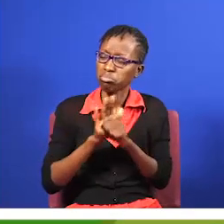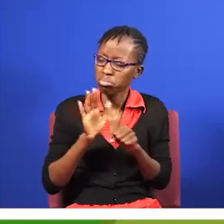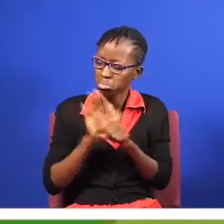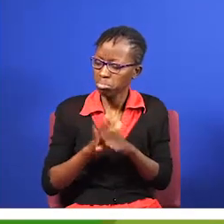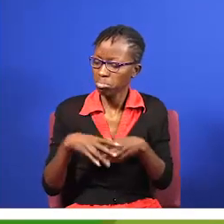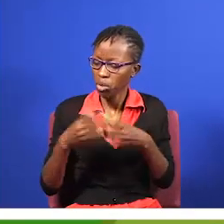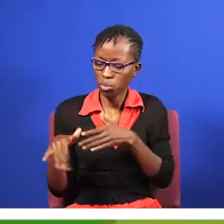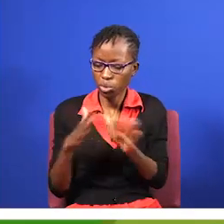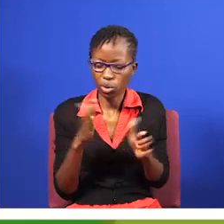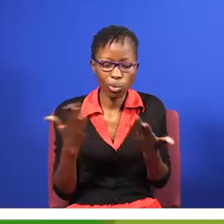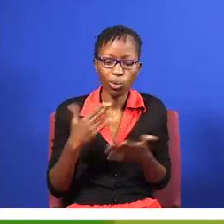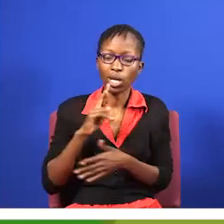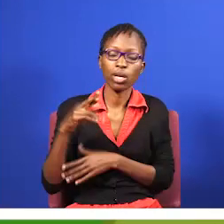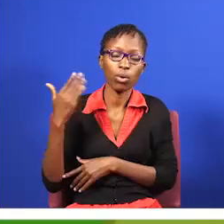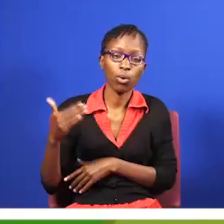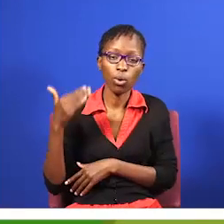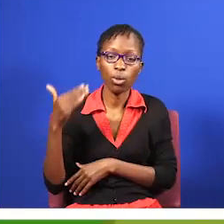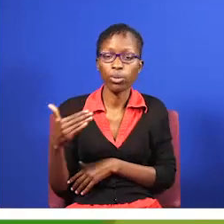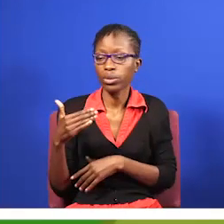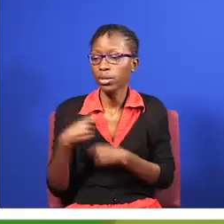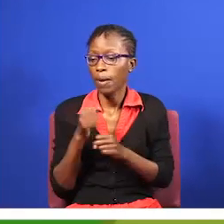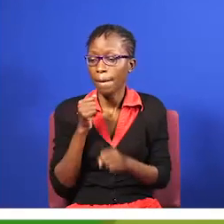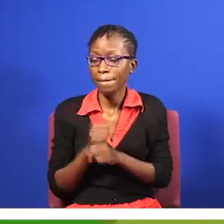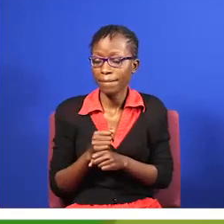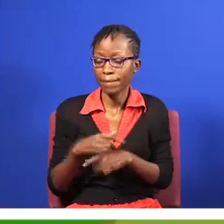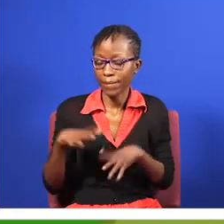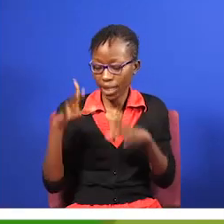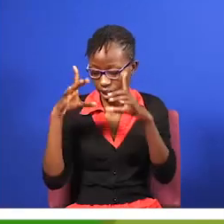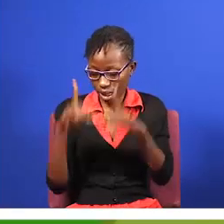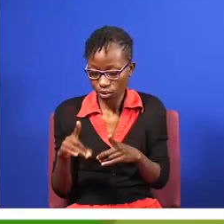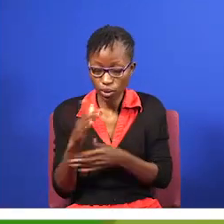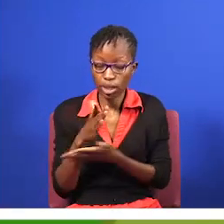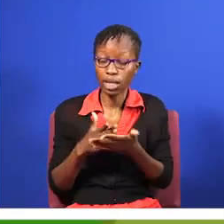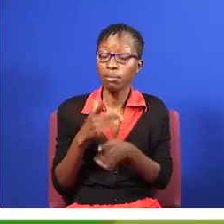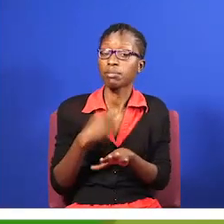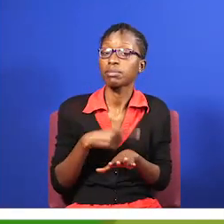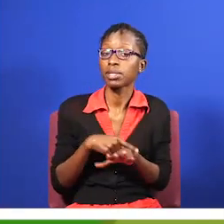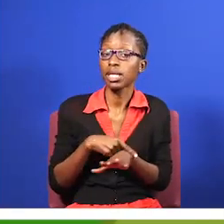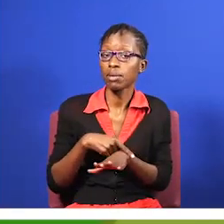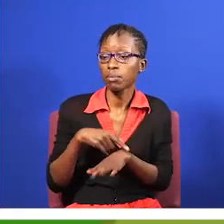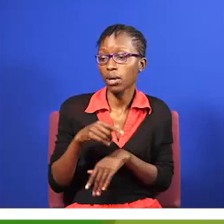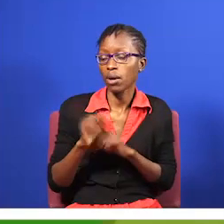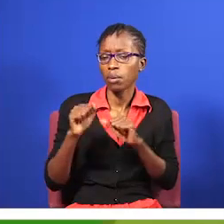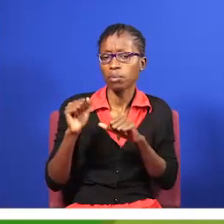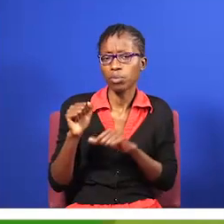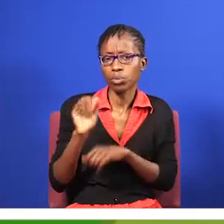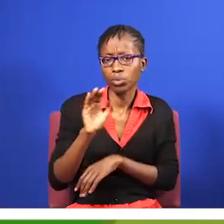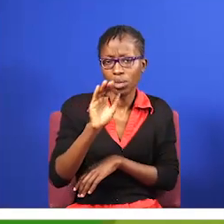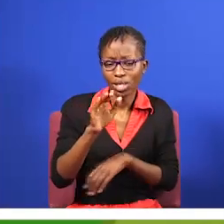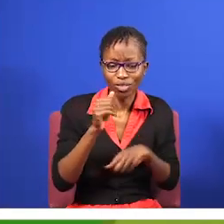opportunity. Wherever we are, we always are making choices. Sometimes, you know, you can be asked to do